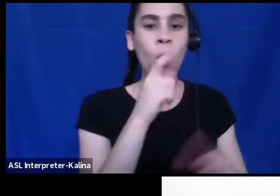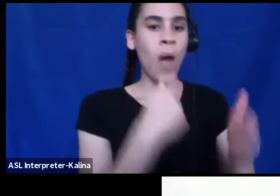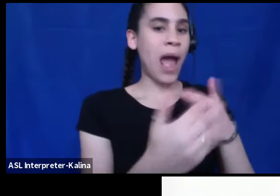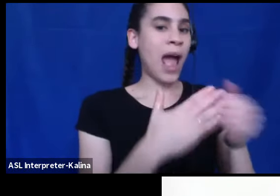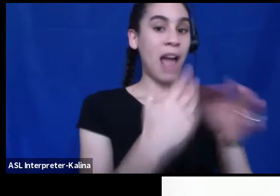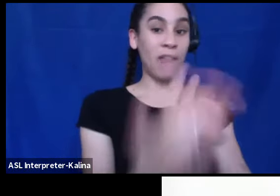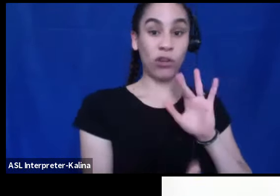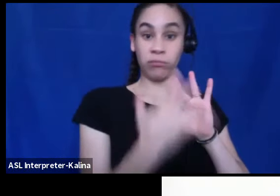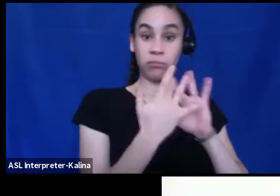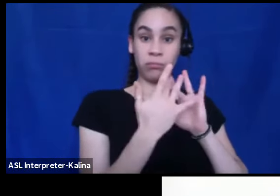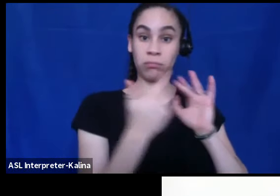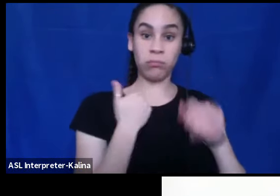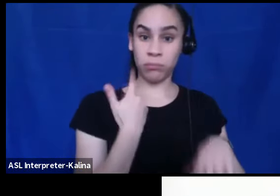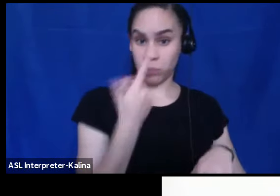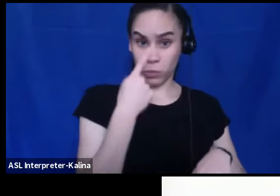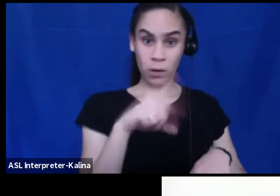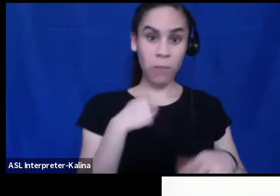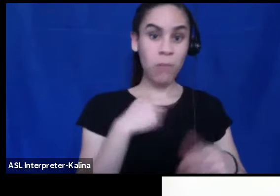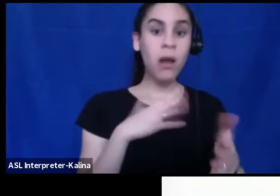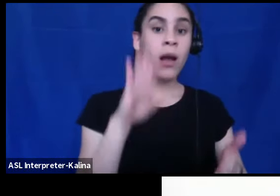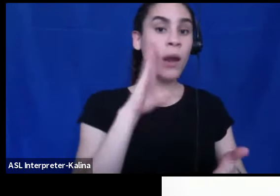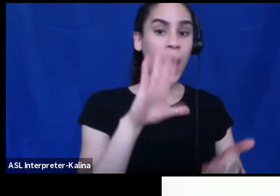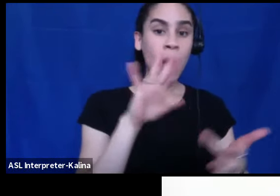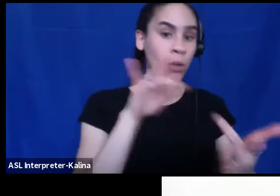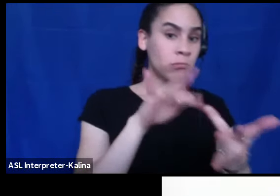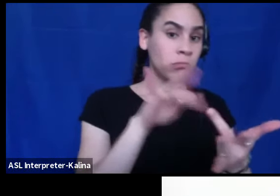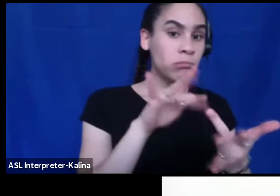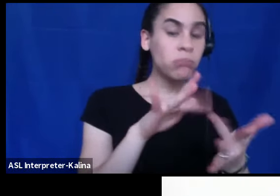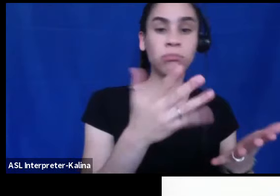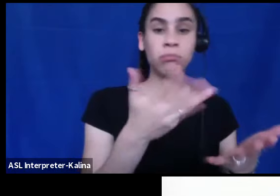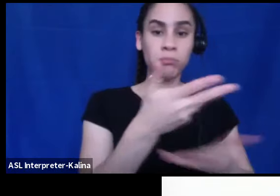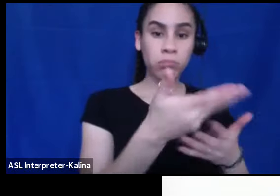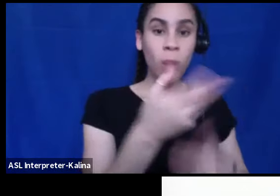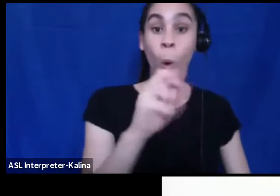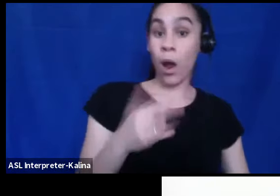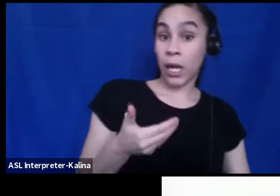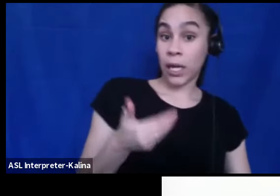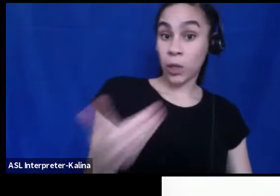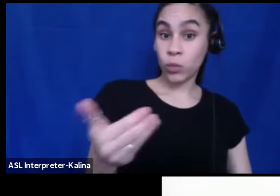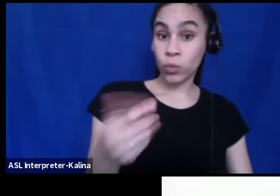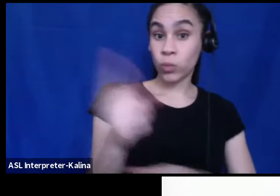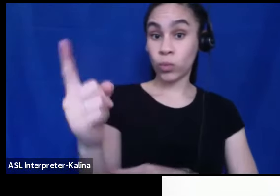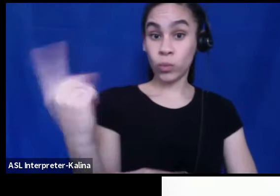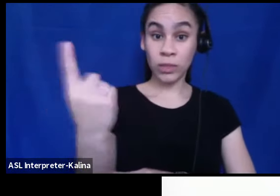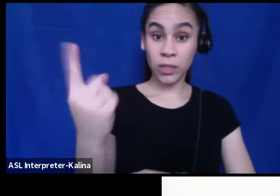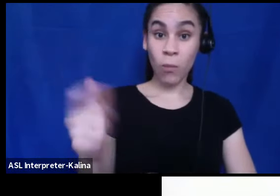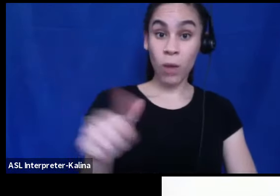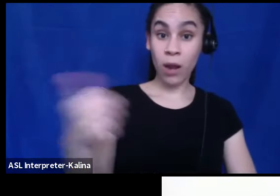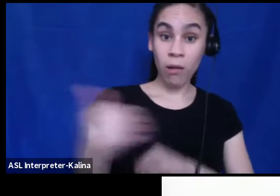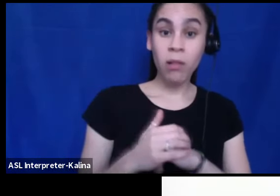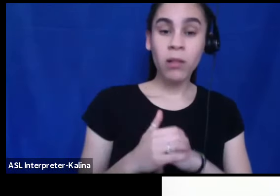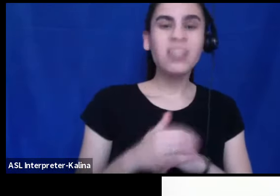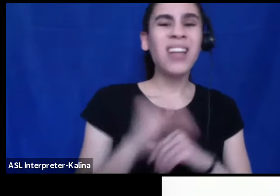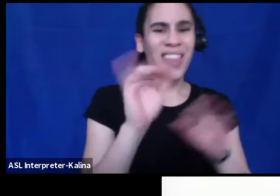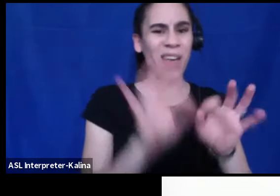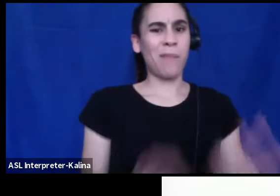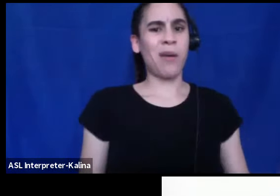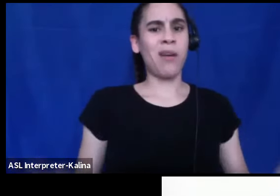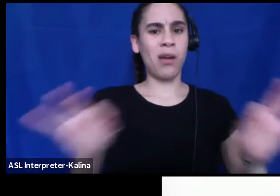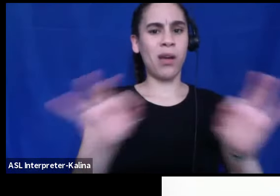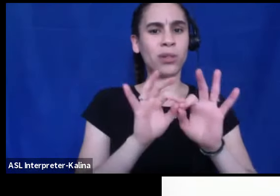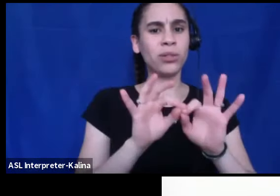talk to them or introduce them to anyone. Those things really matter in someone's life. And knowing